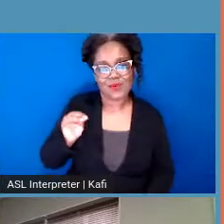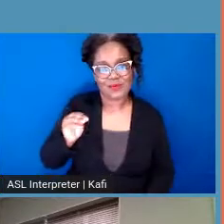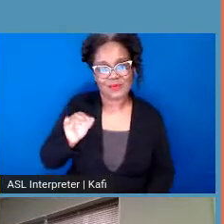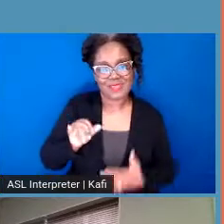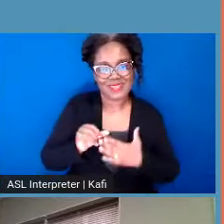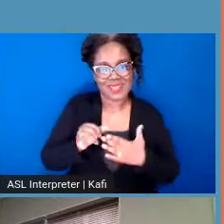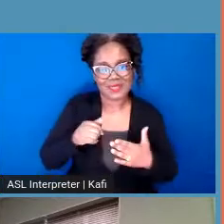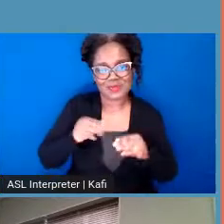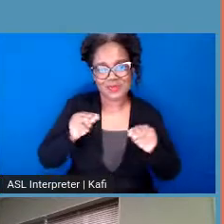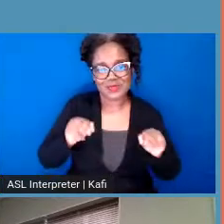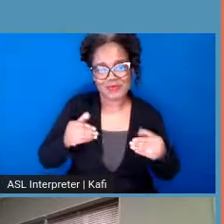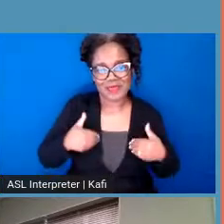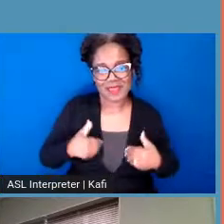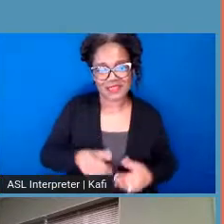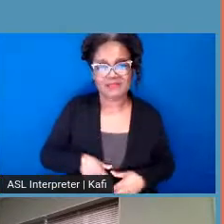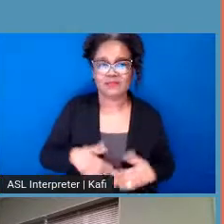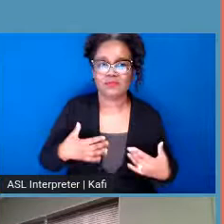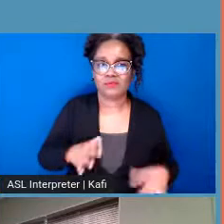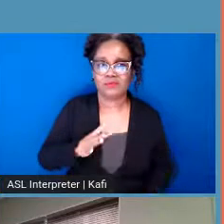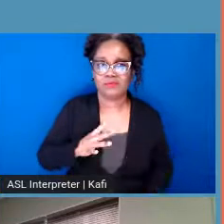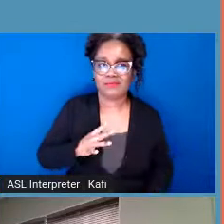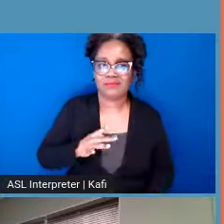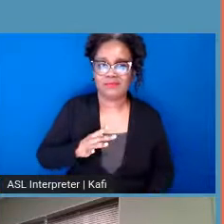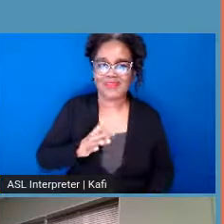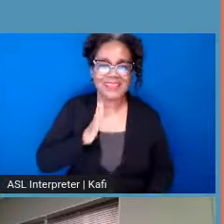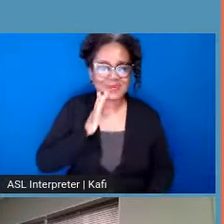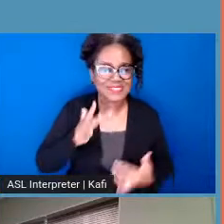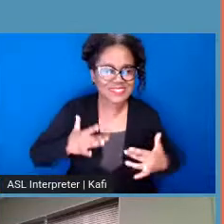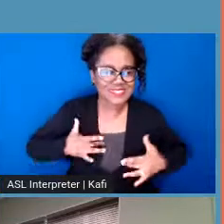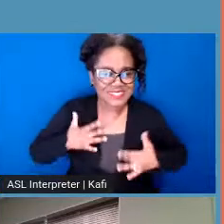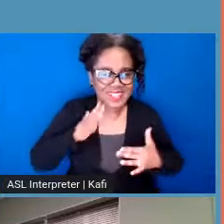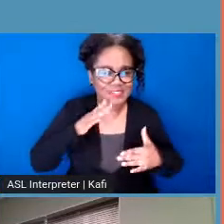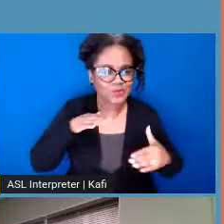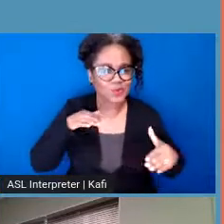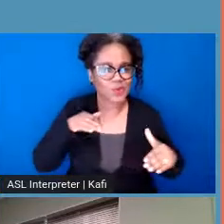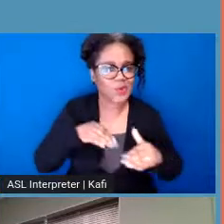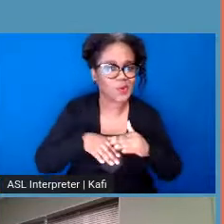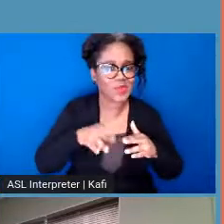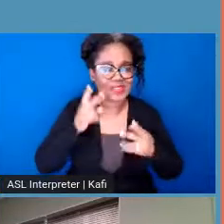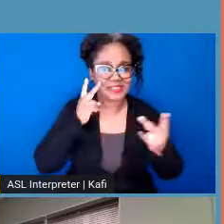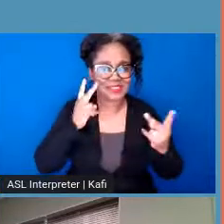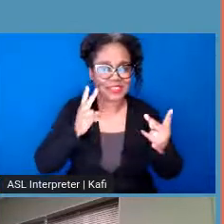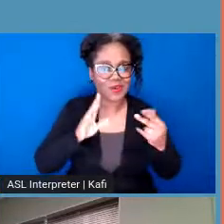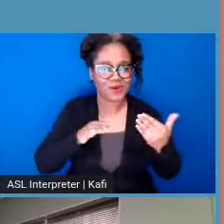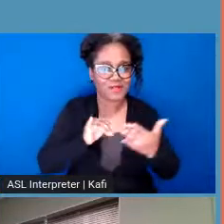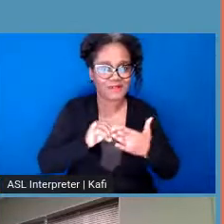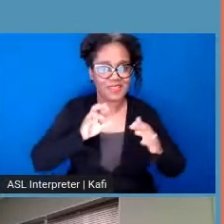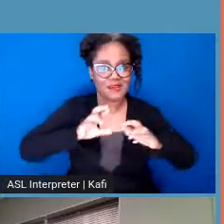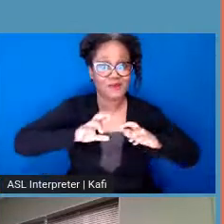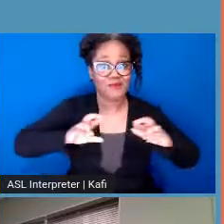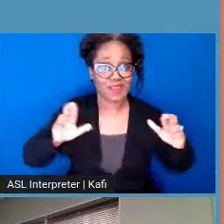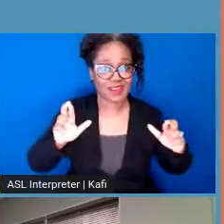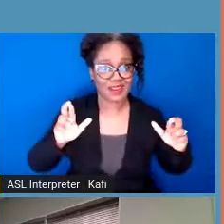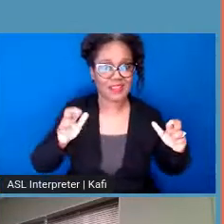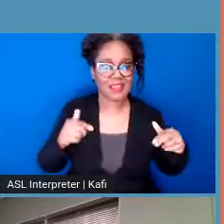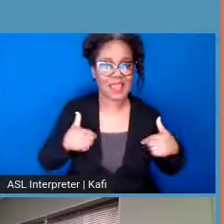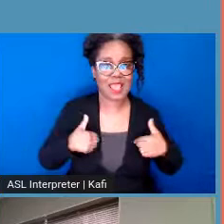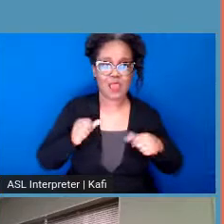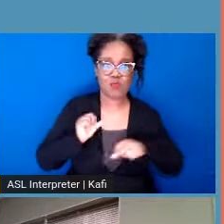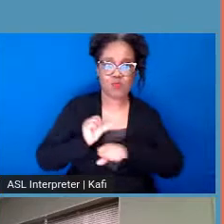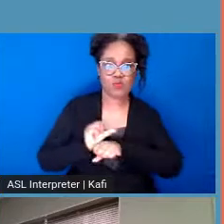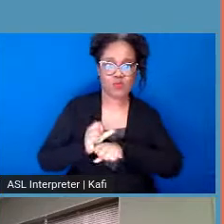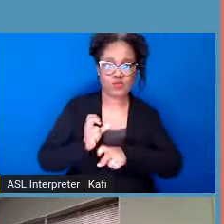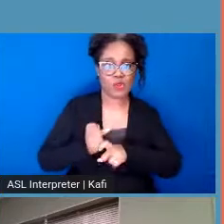to walk in and have all of these digital platforms ready. At my previous position at the Intrepid, I worked really hard to get their collection online, and it is now. You should check it